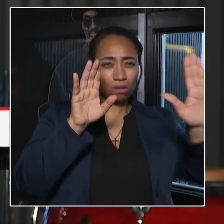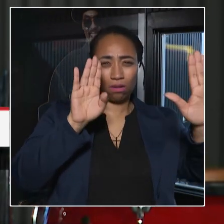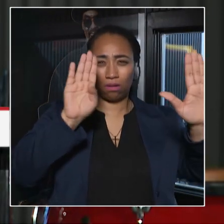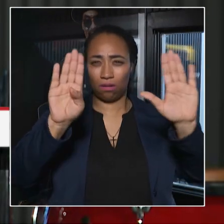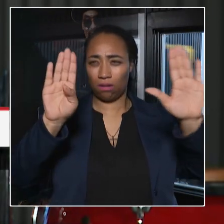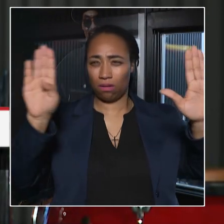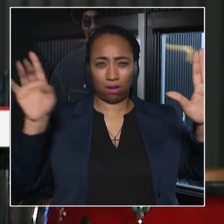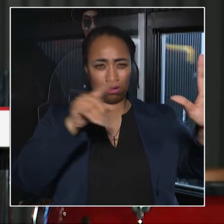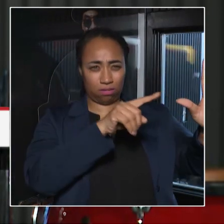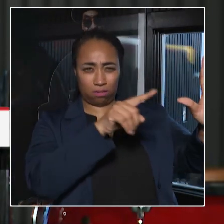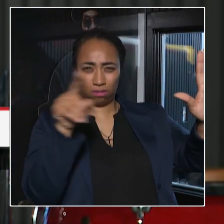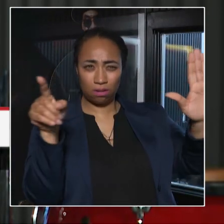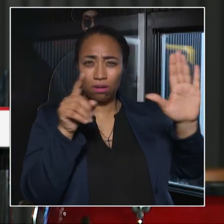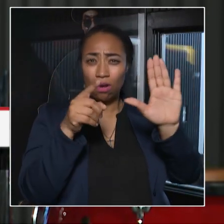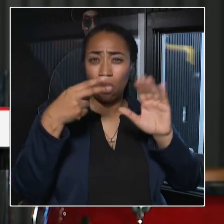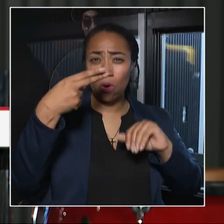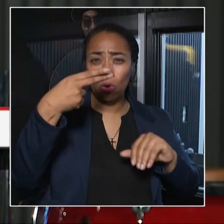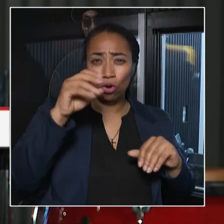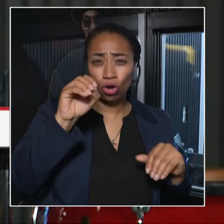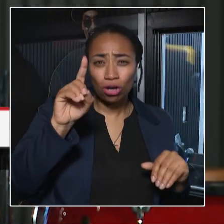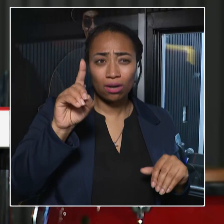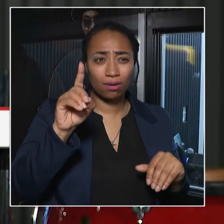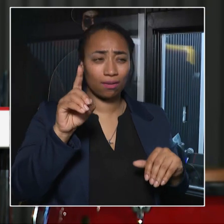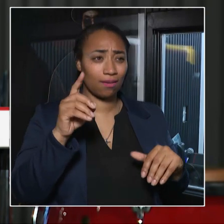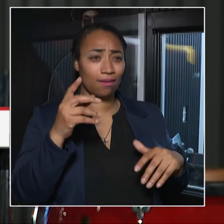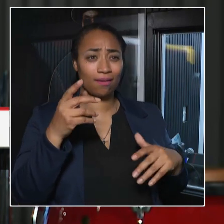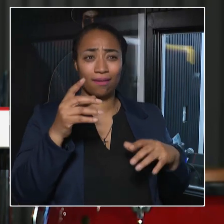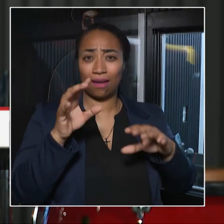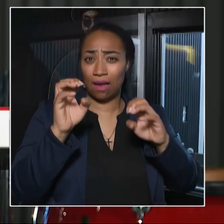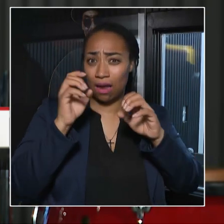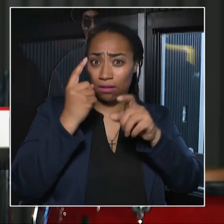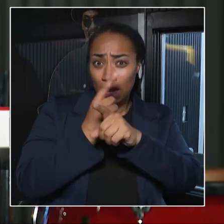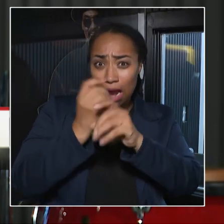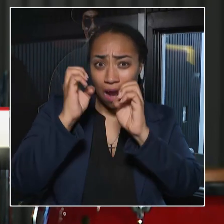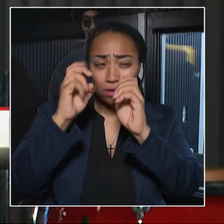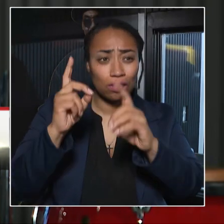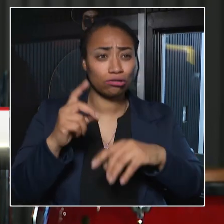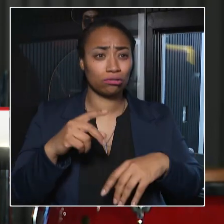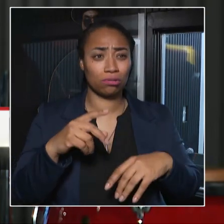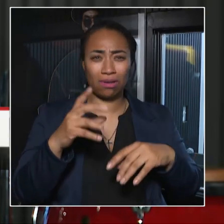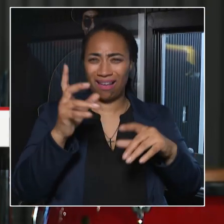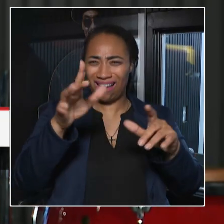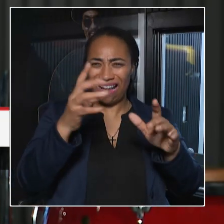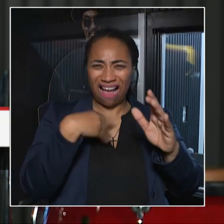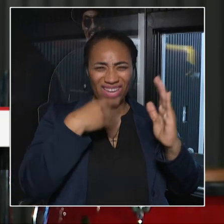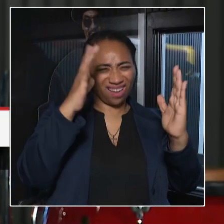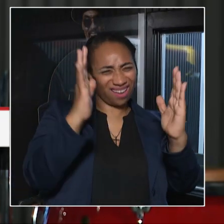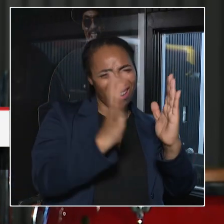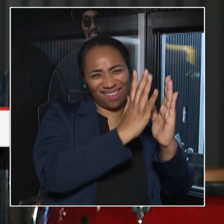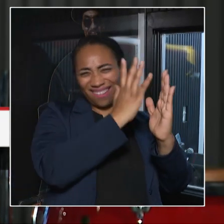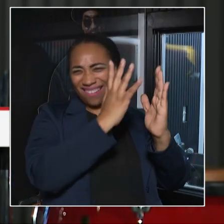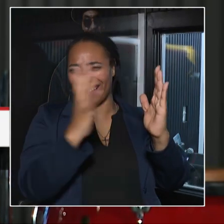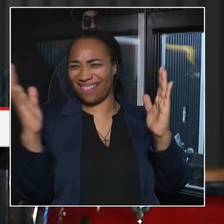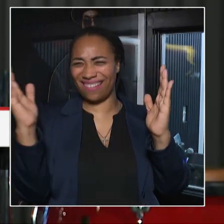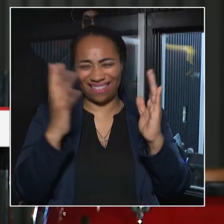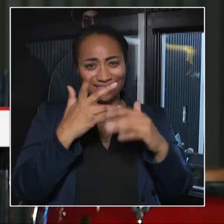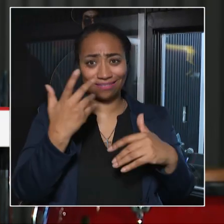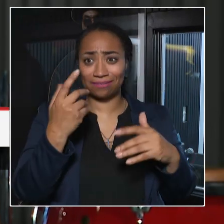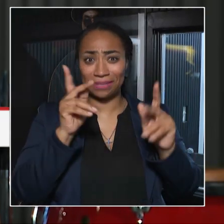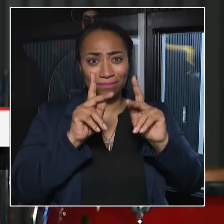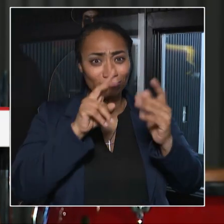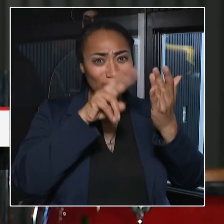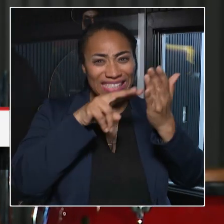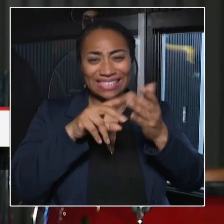can read it. And that's very important. I want to thank my board member, Dr. Deborah Evans, who's here.